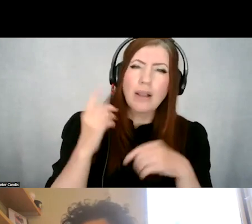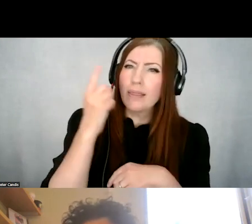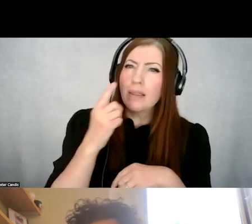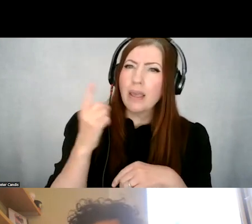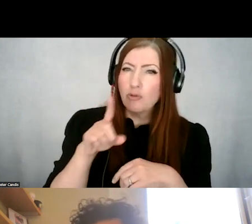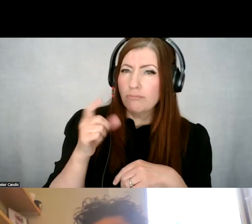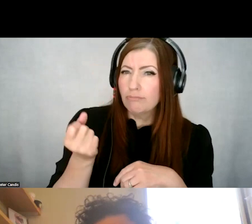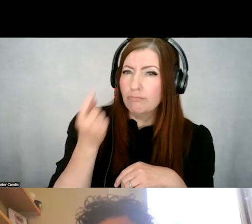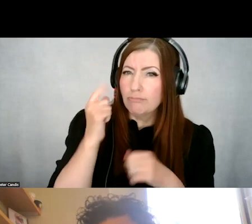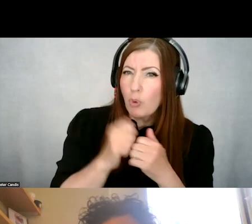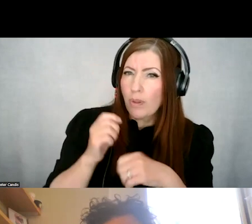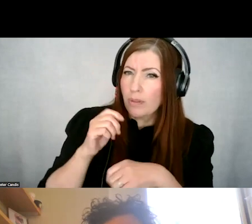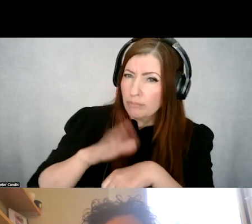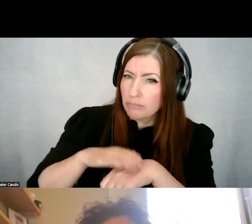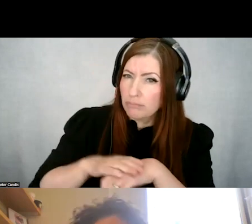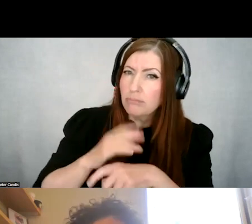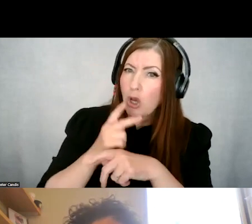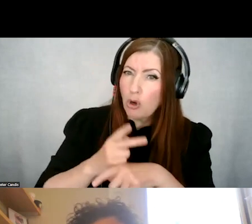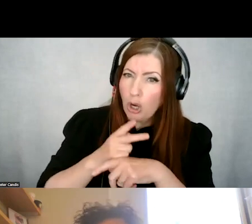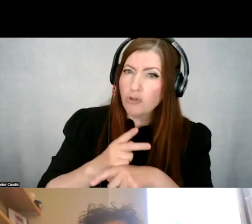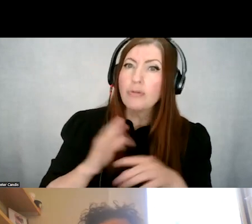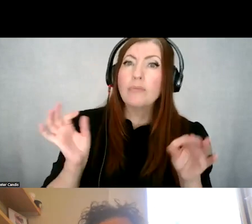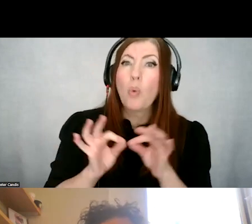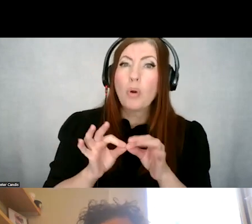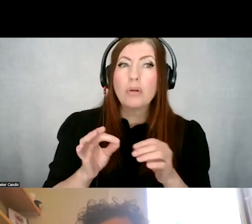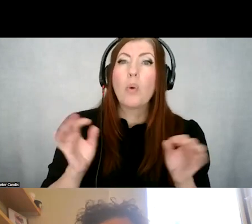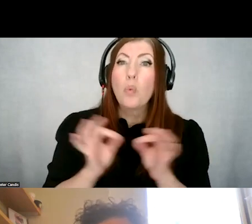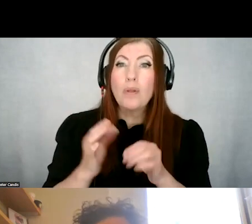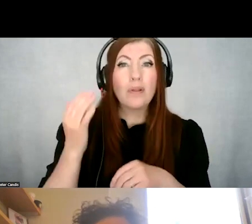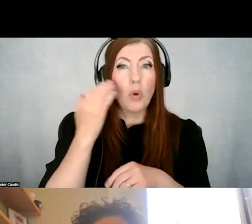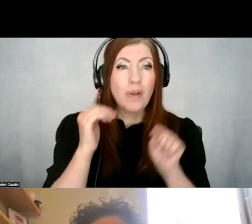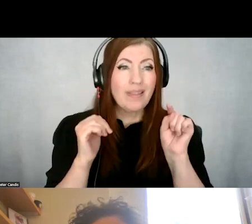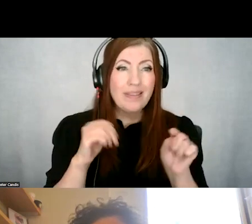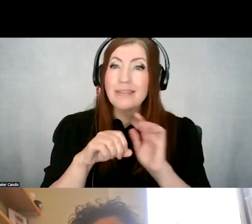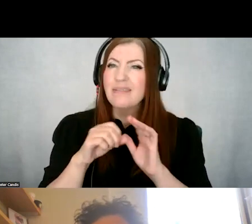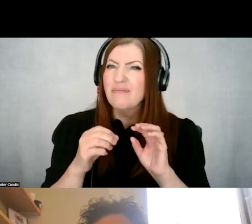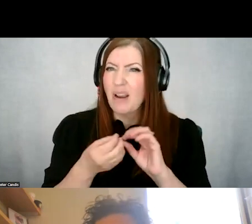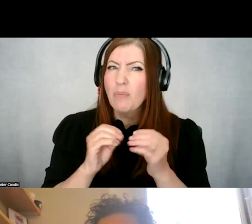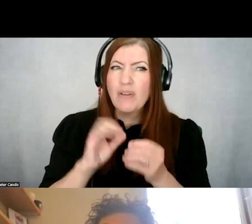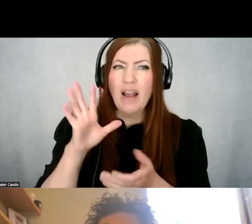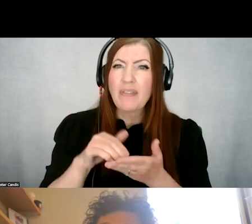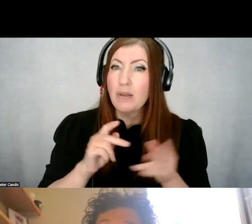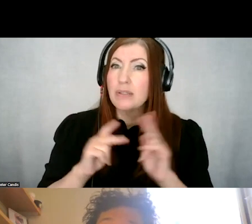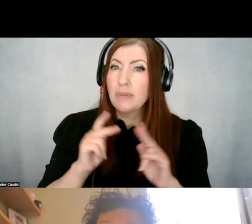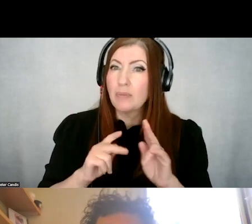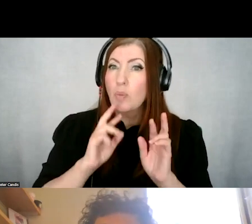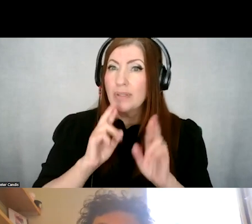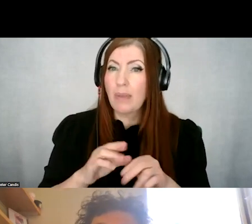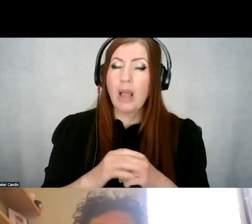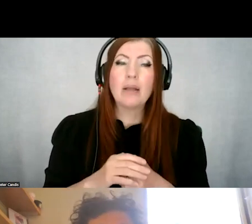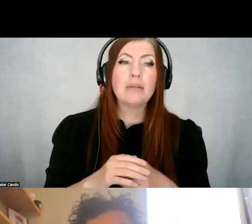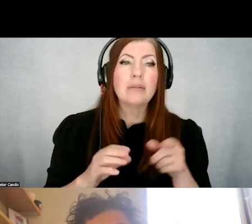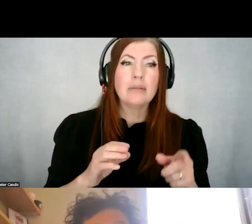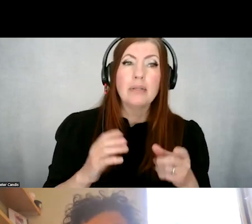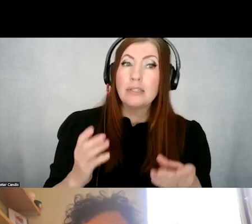with caution, but I think it's important and worth noting. So when we take our sample here of about 5,000 respondents, and then we limit it to just